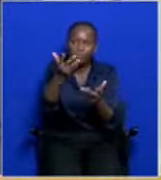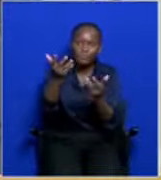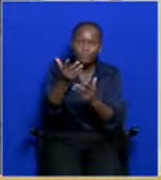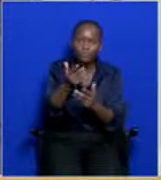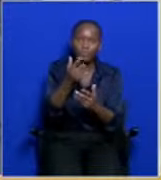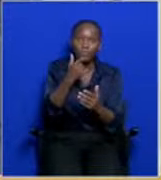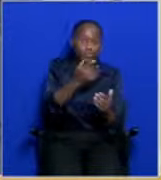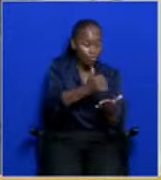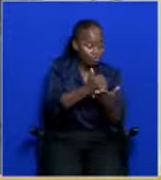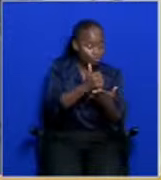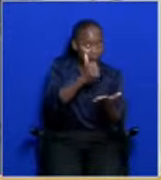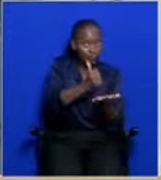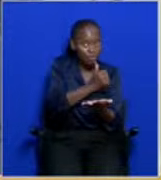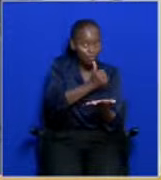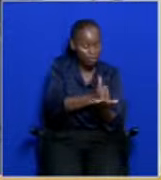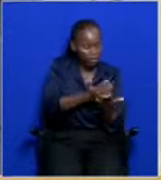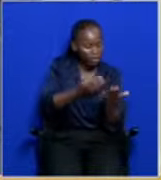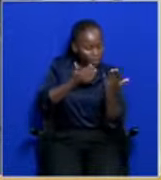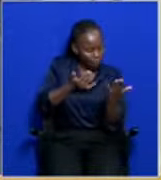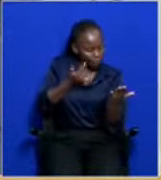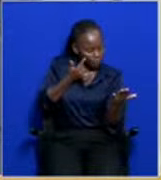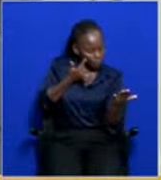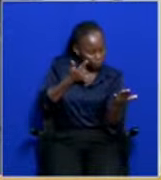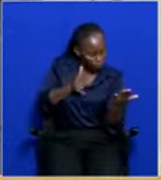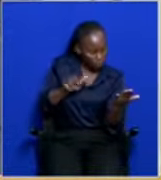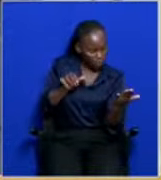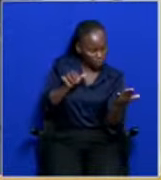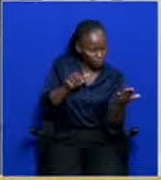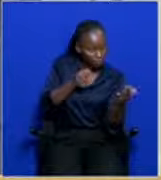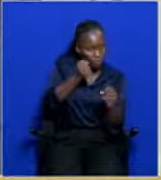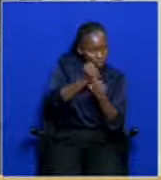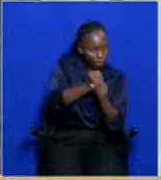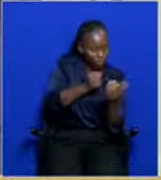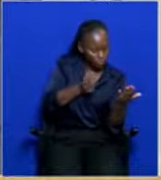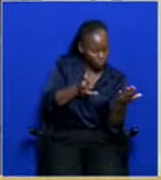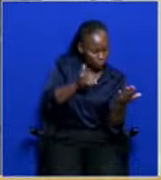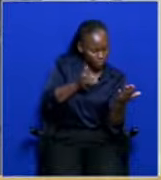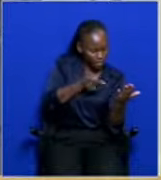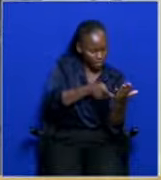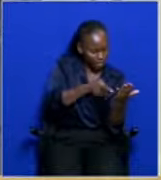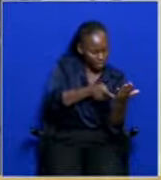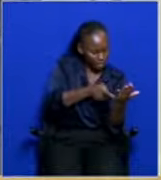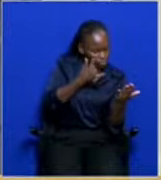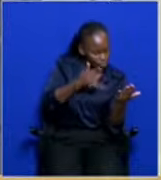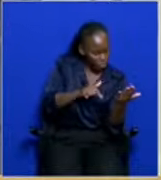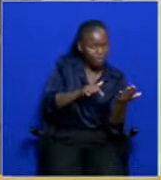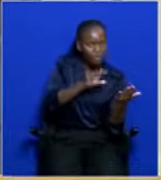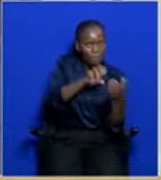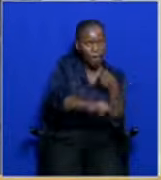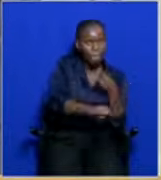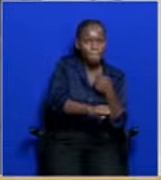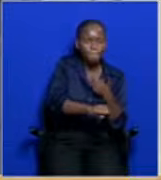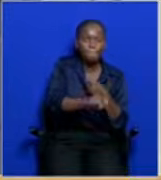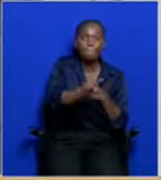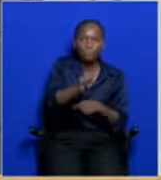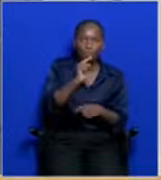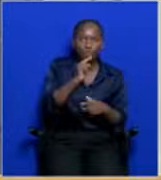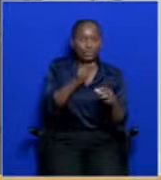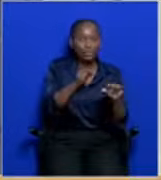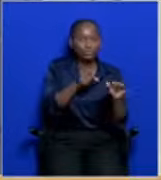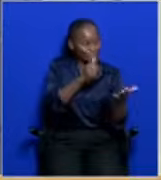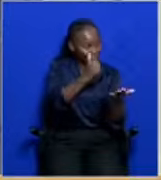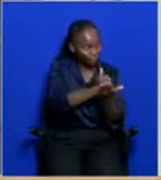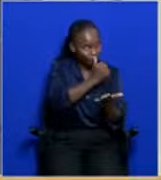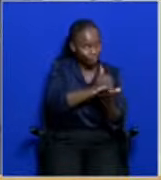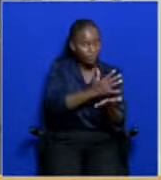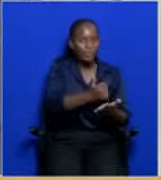that specific day when you approach them. I want to see if this member was on duty and through the car, did he book